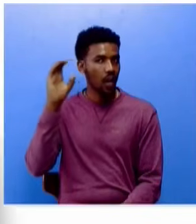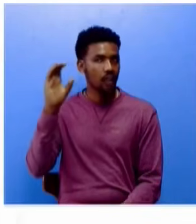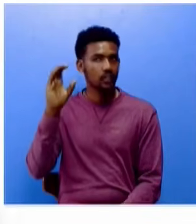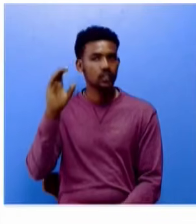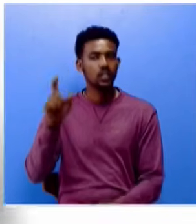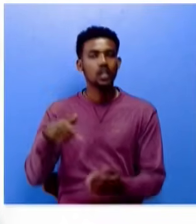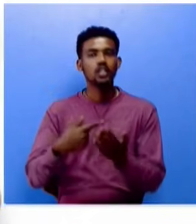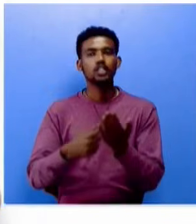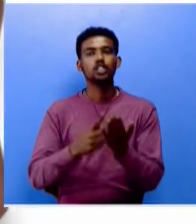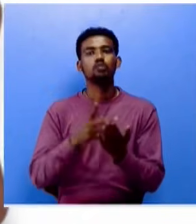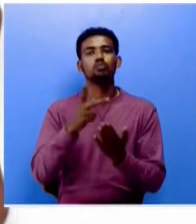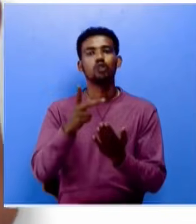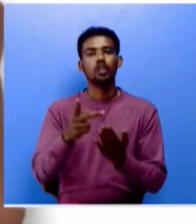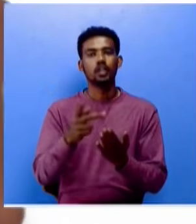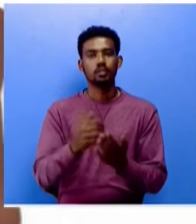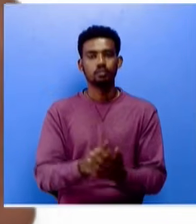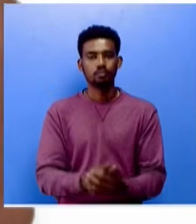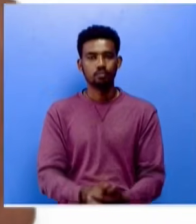this program